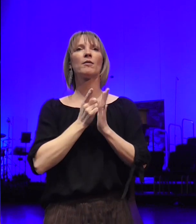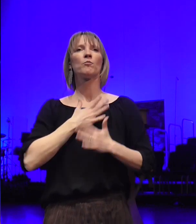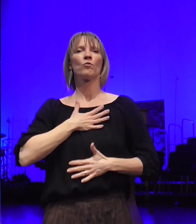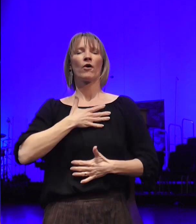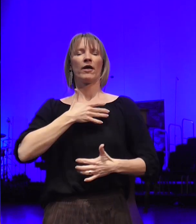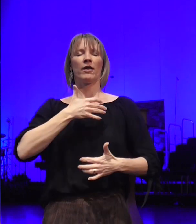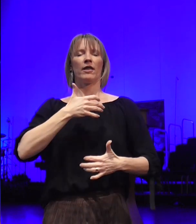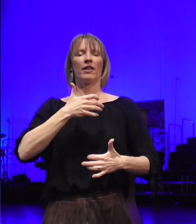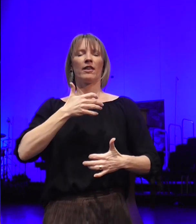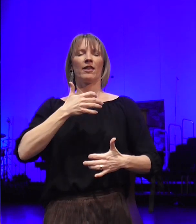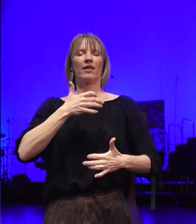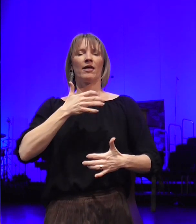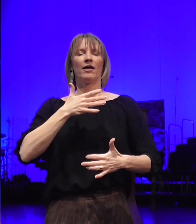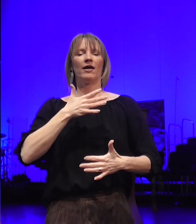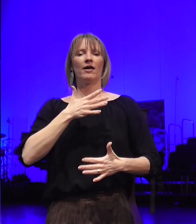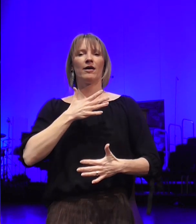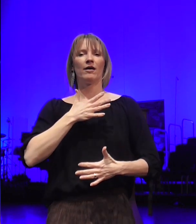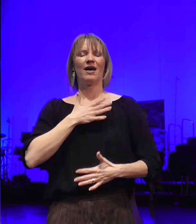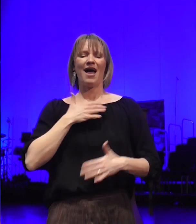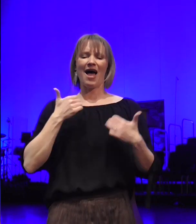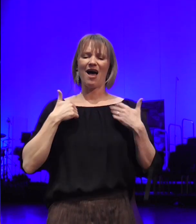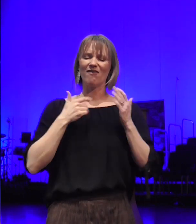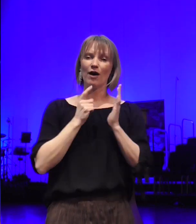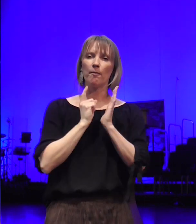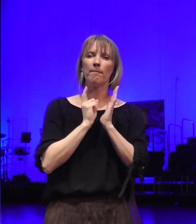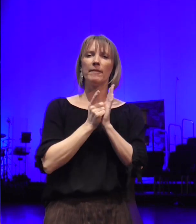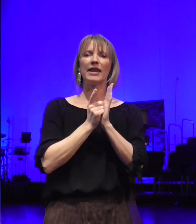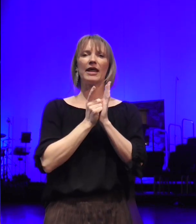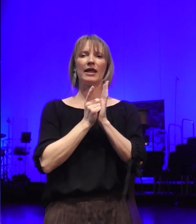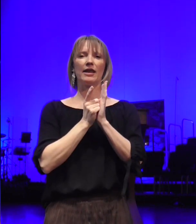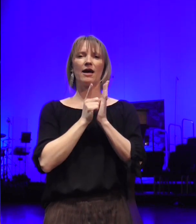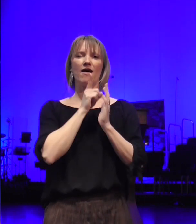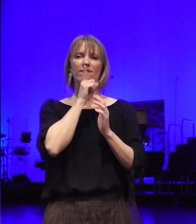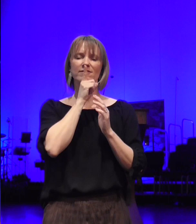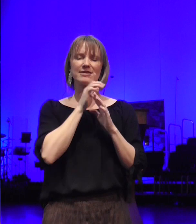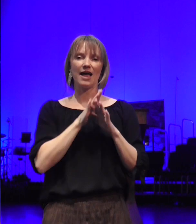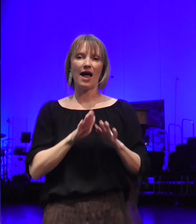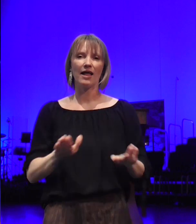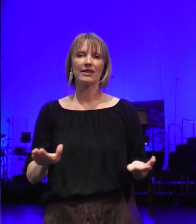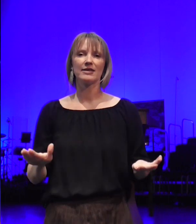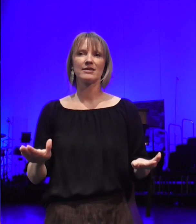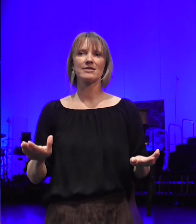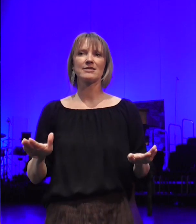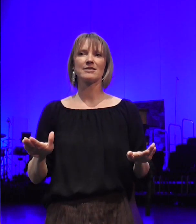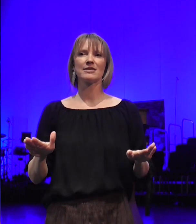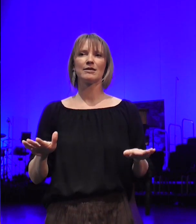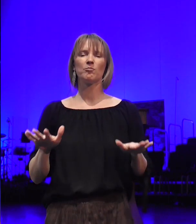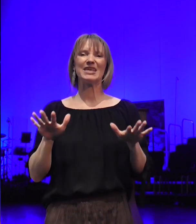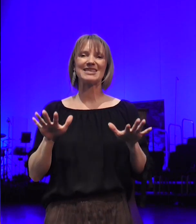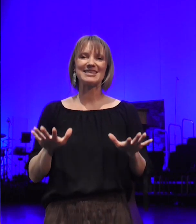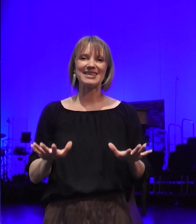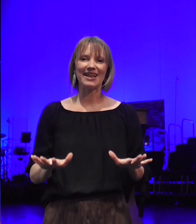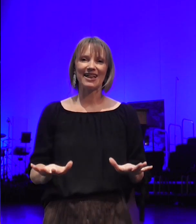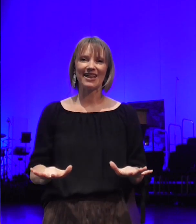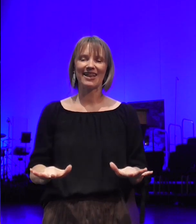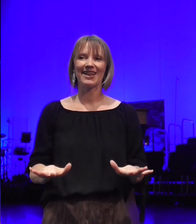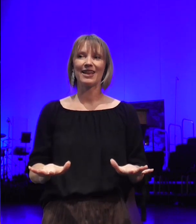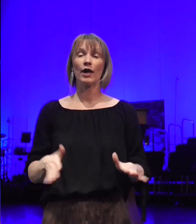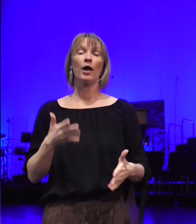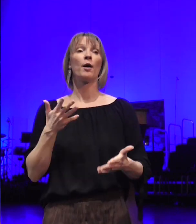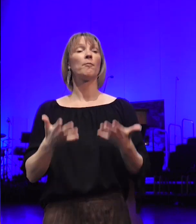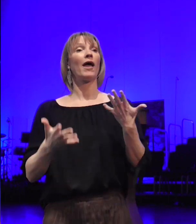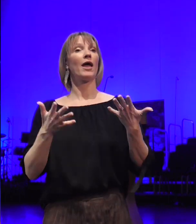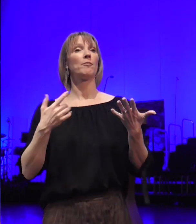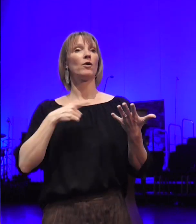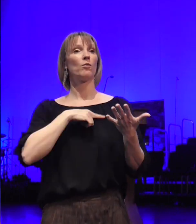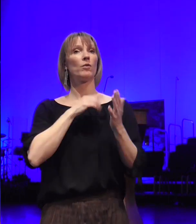take a deep breath. Have a minute of silence. Just be still. It might be that we